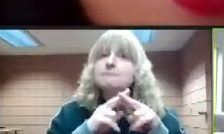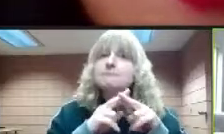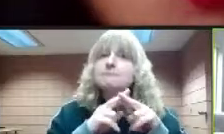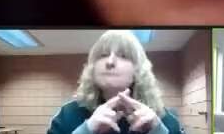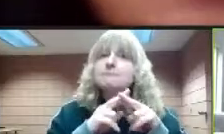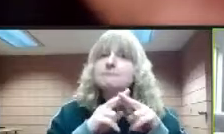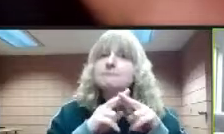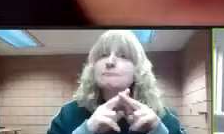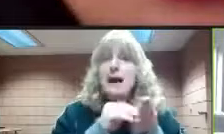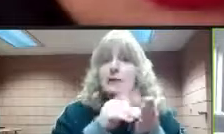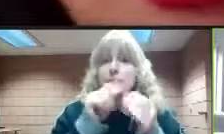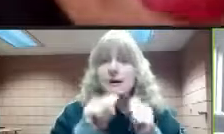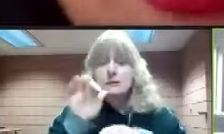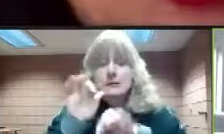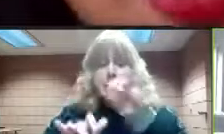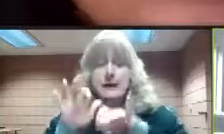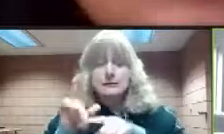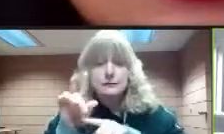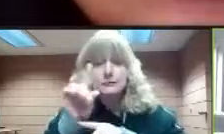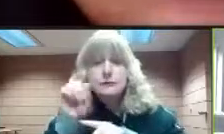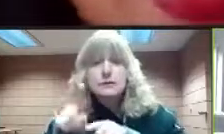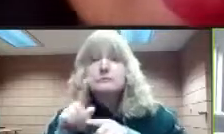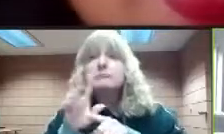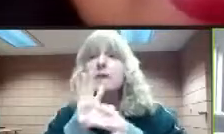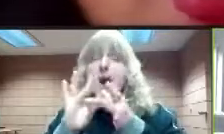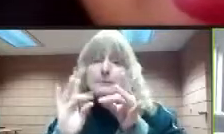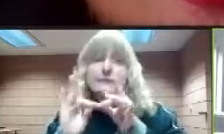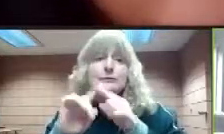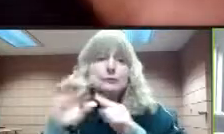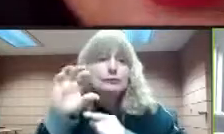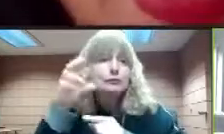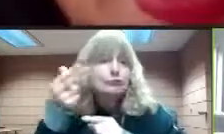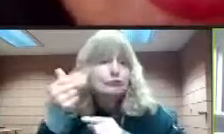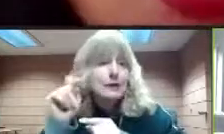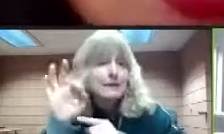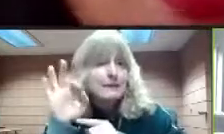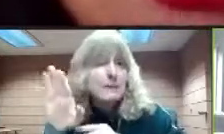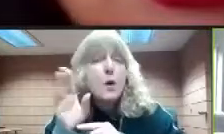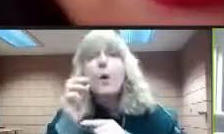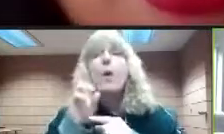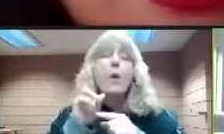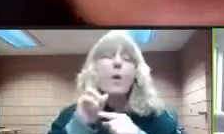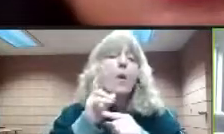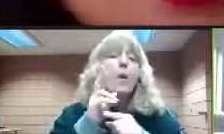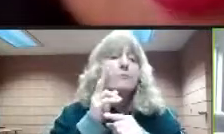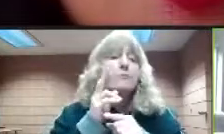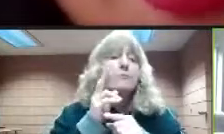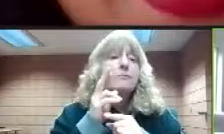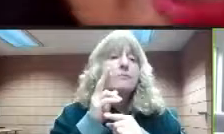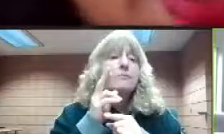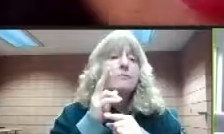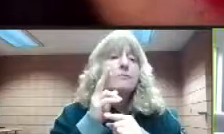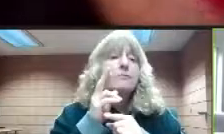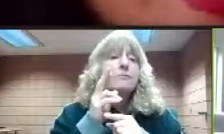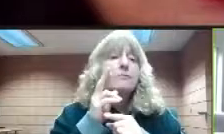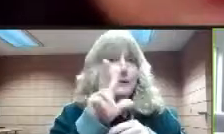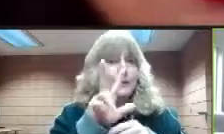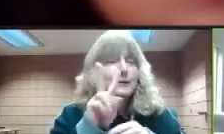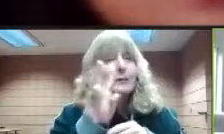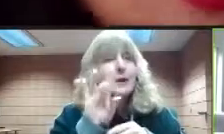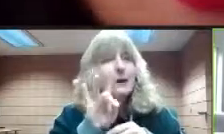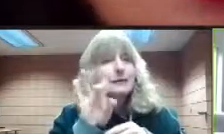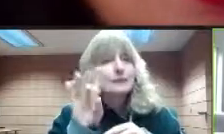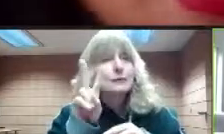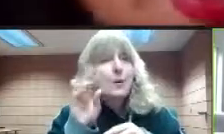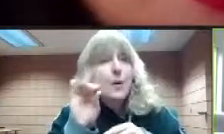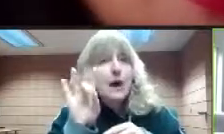313-288-2082. We'll have a question and answer after each segment. If we can't answer your question today, we are committed to getting you the answers that